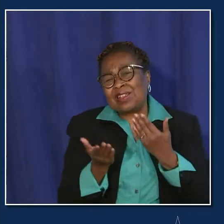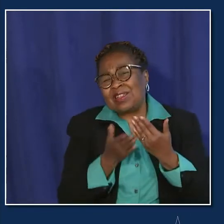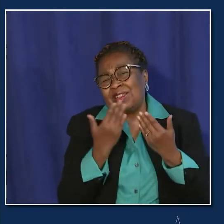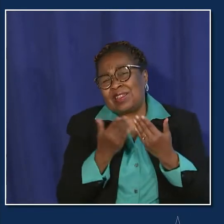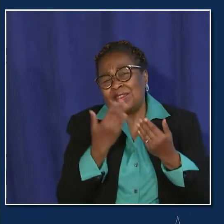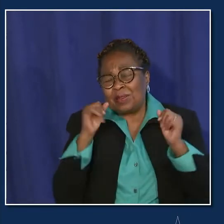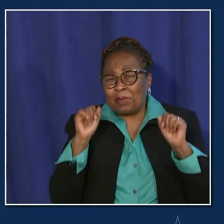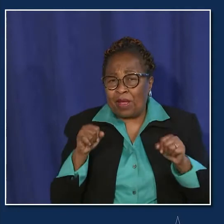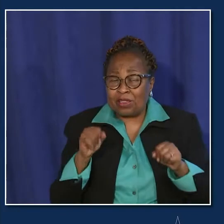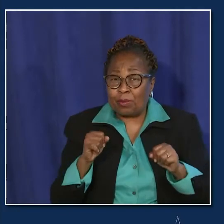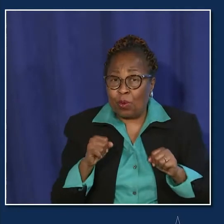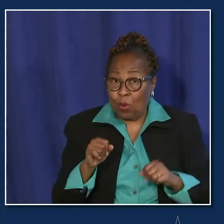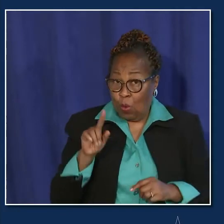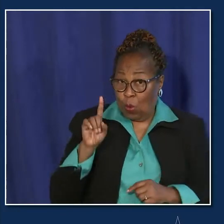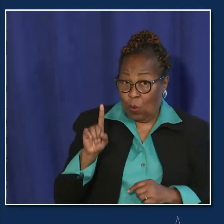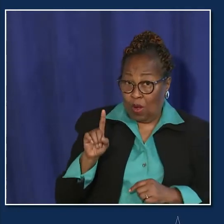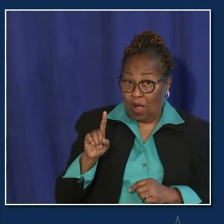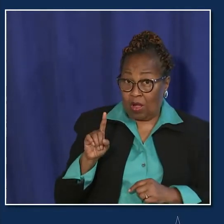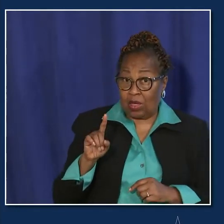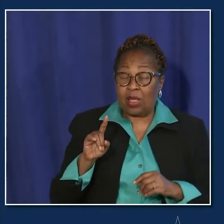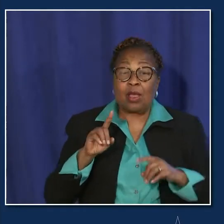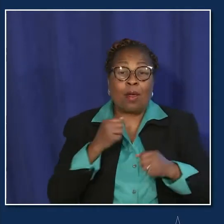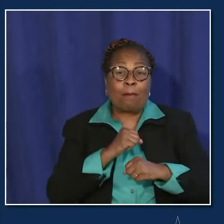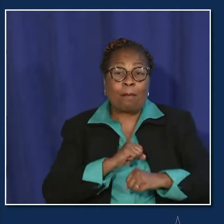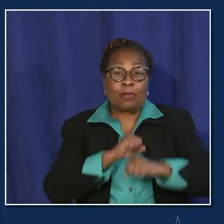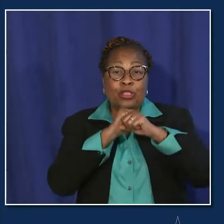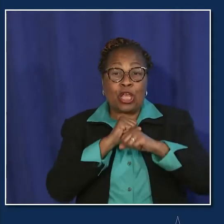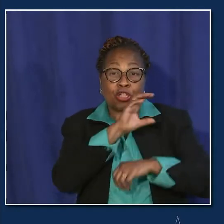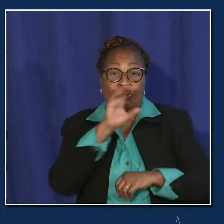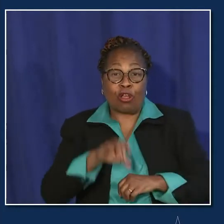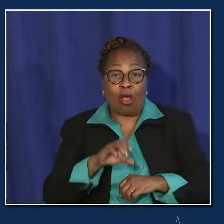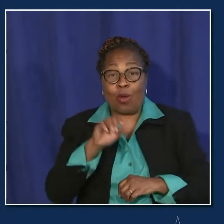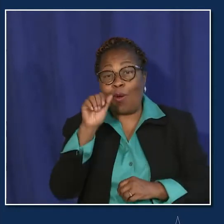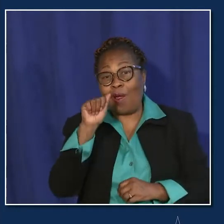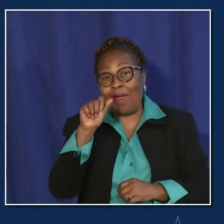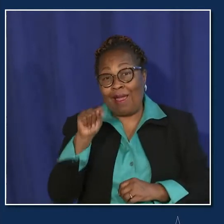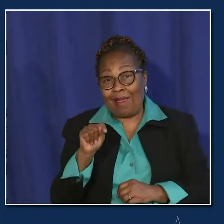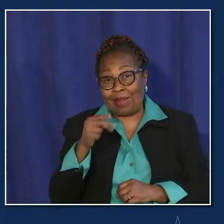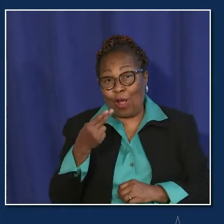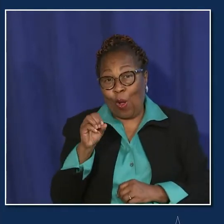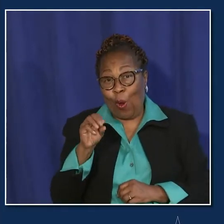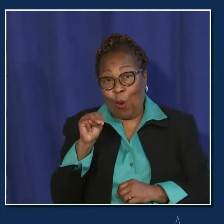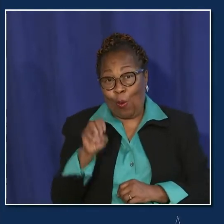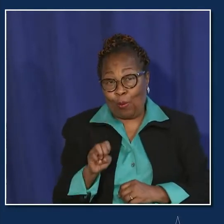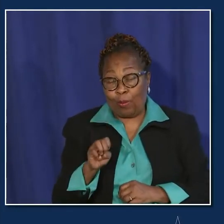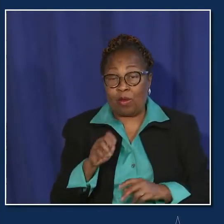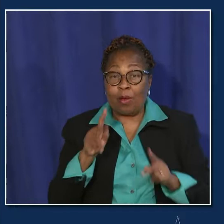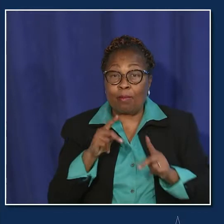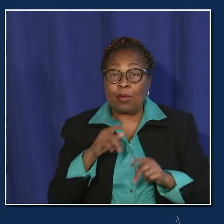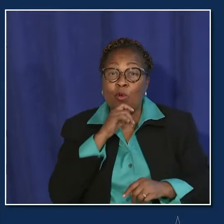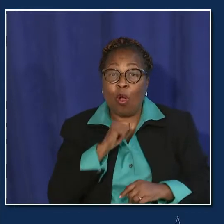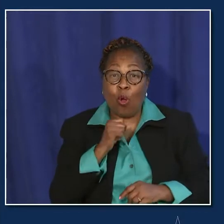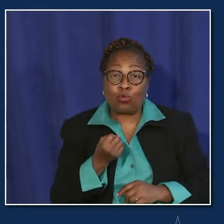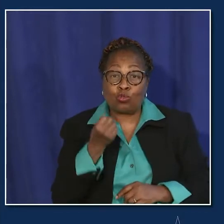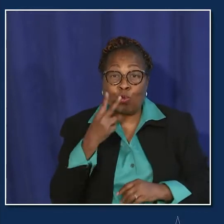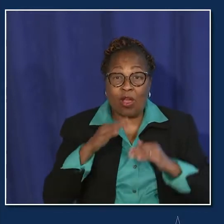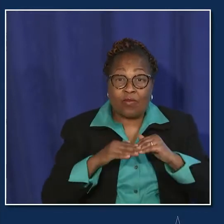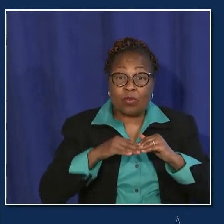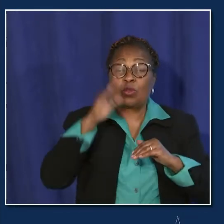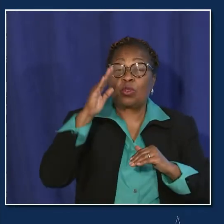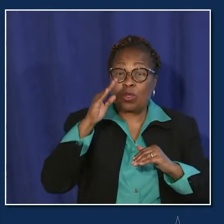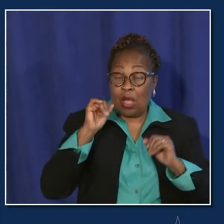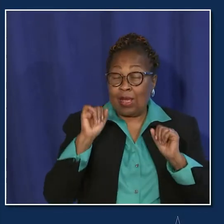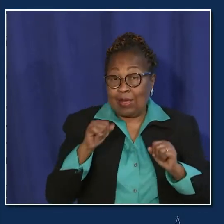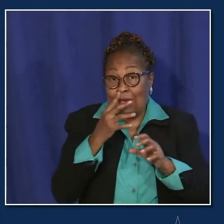as possible. One of them is Protect Chicago at Home. Right now, residents between ages 12 and older are eligible to